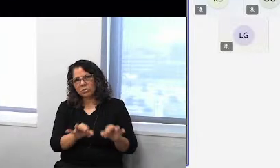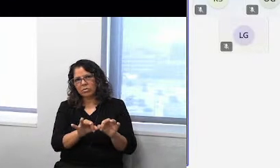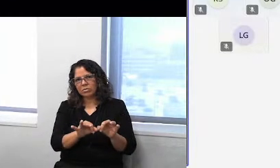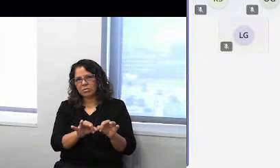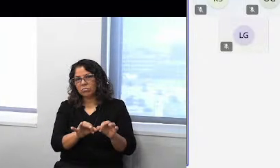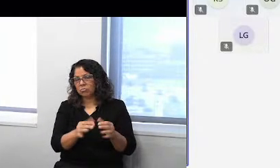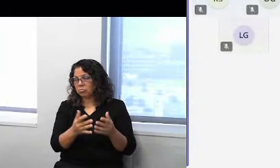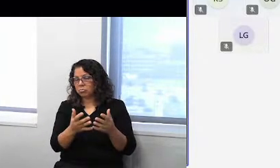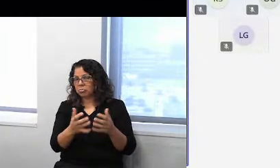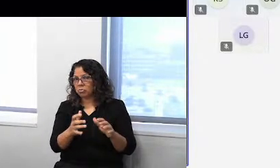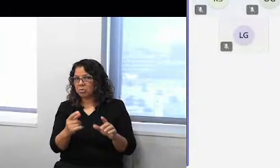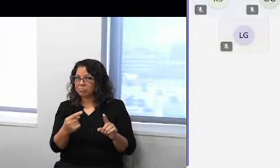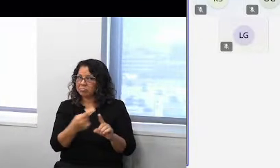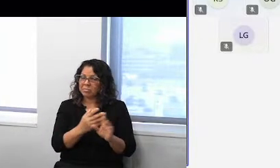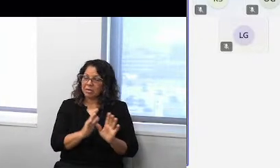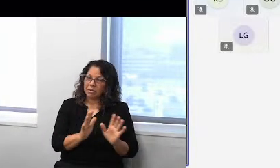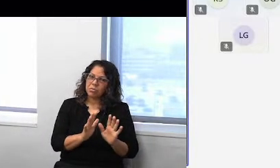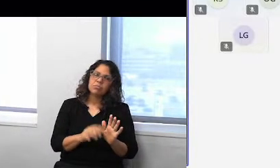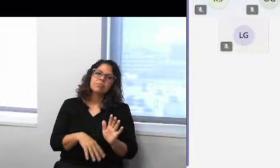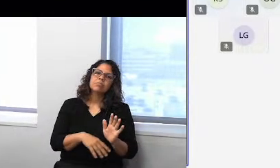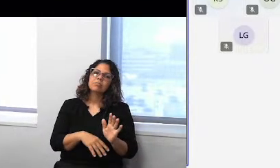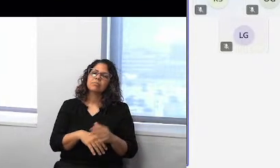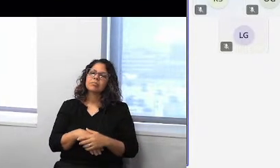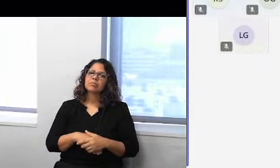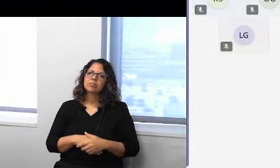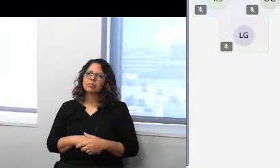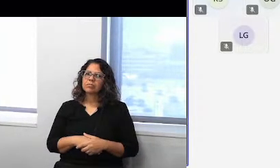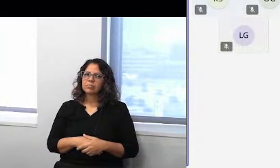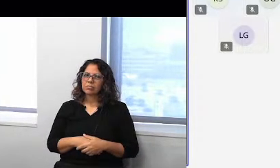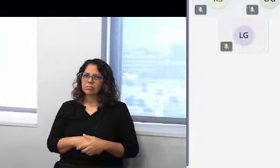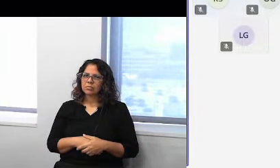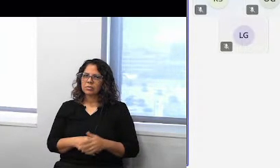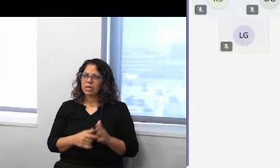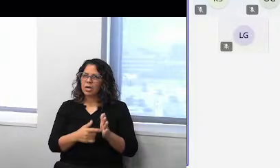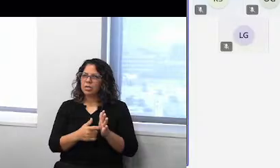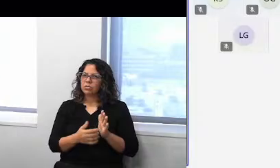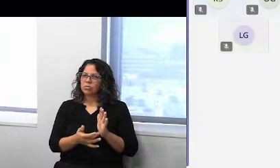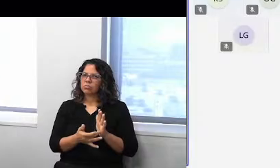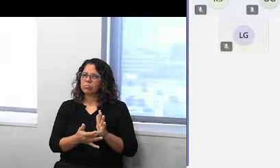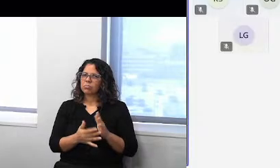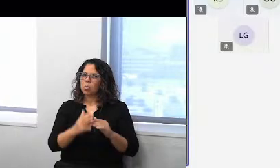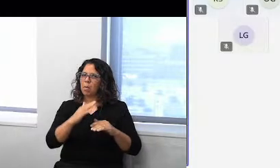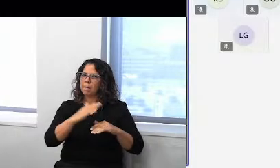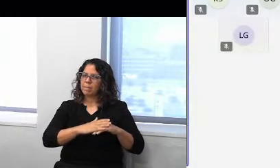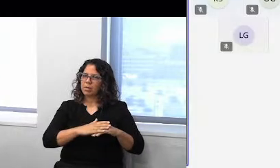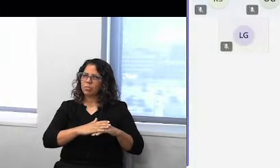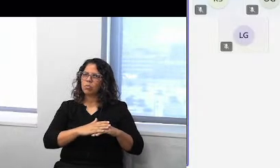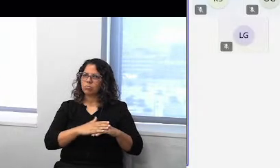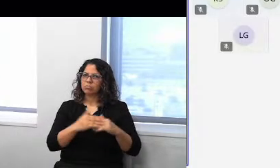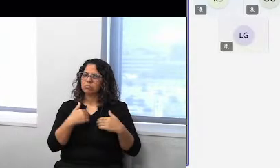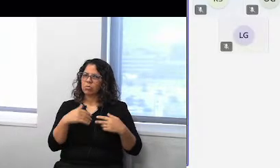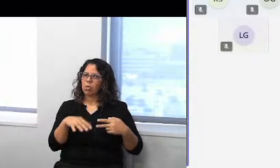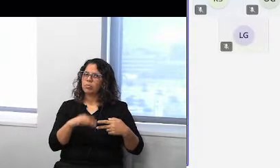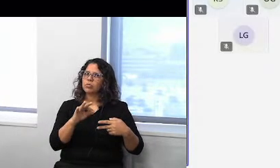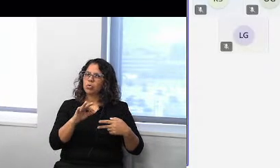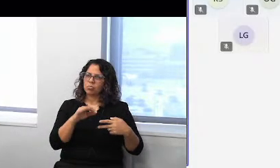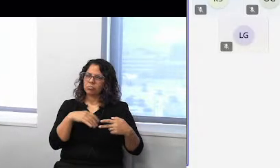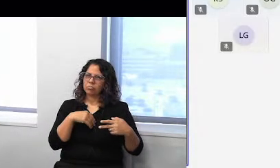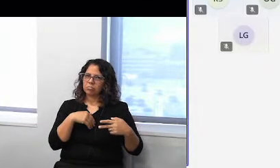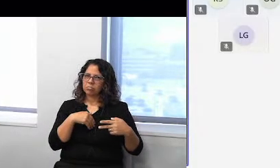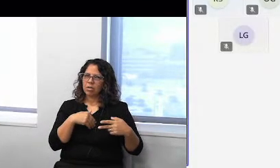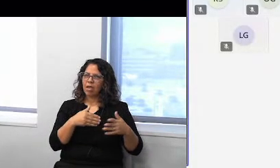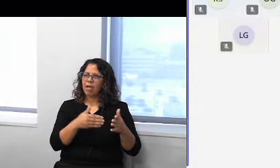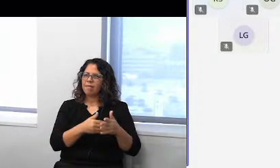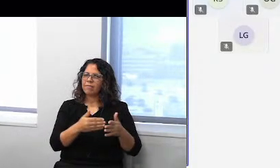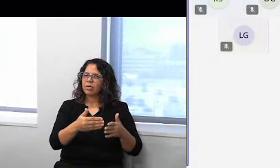ATRs, as we established, have a choice between frequency and ramp, but MTRs require both of them.